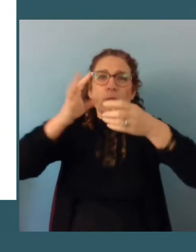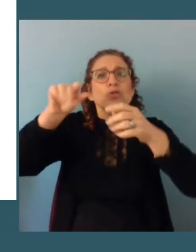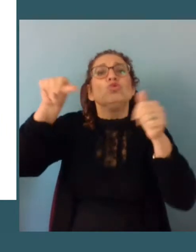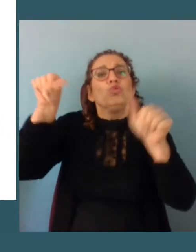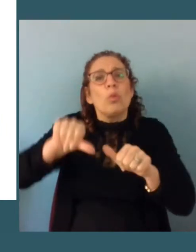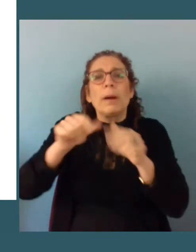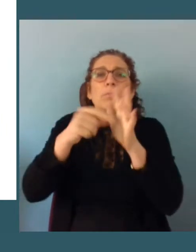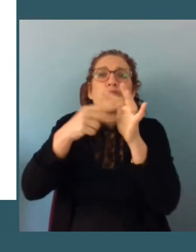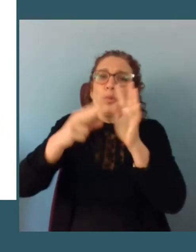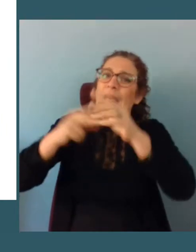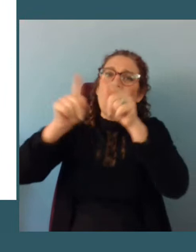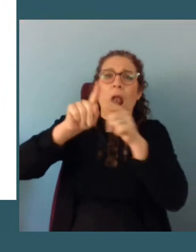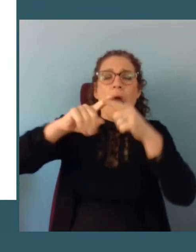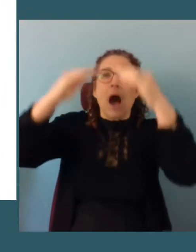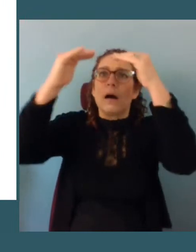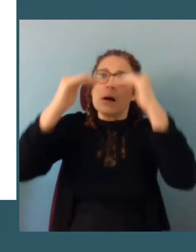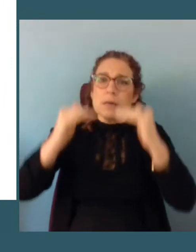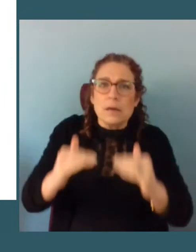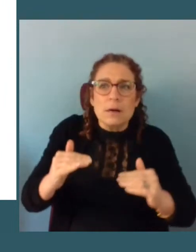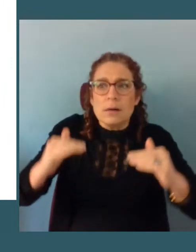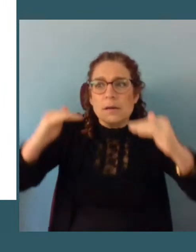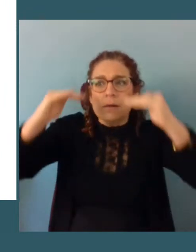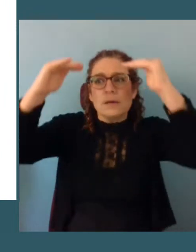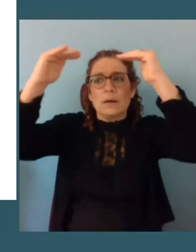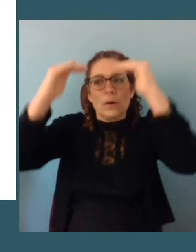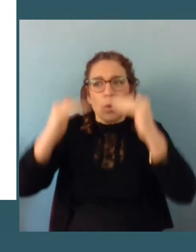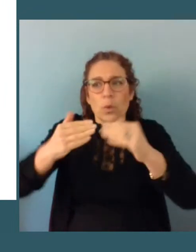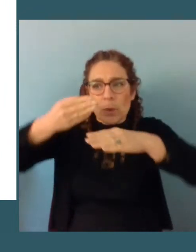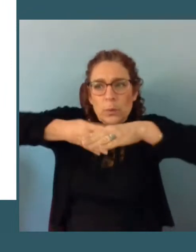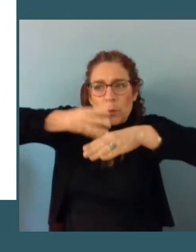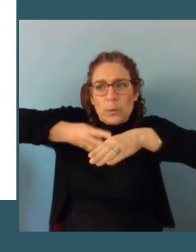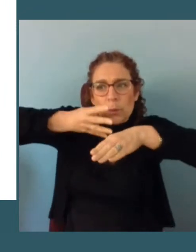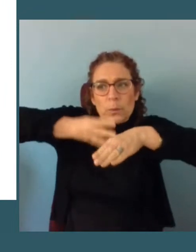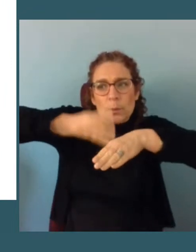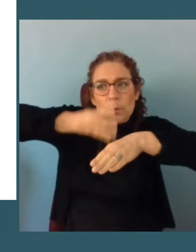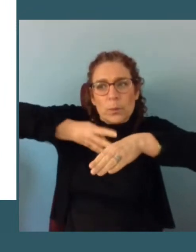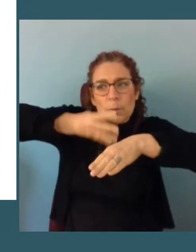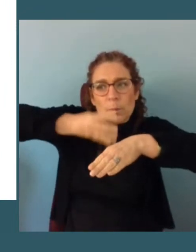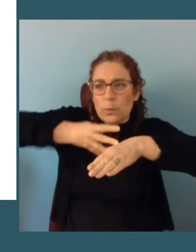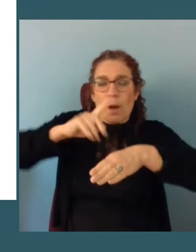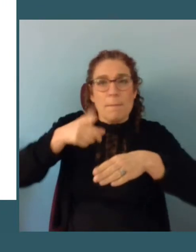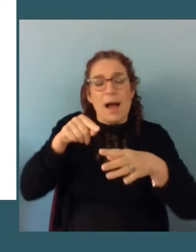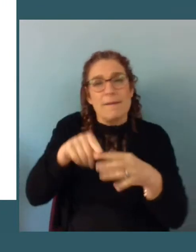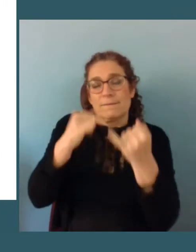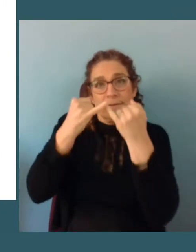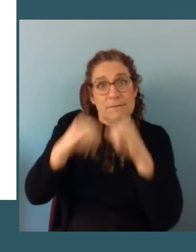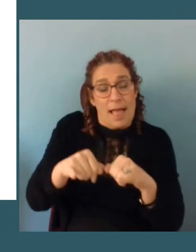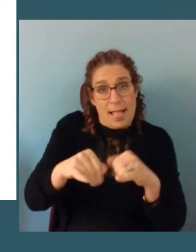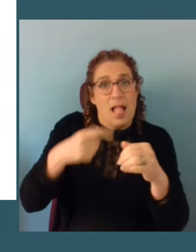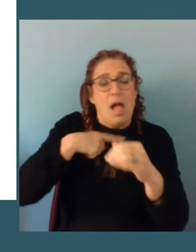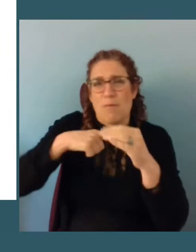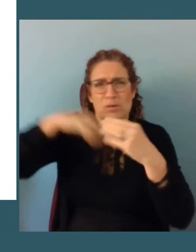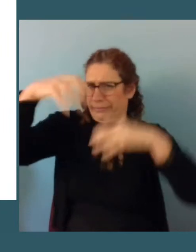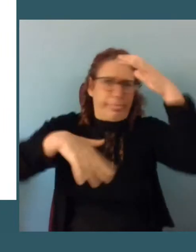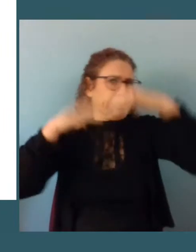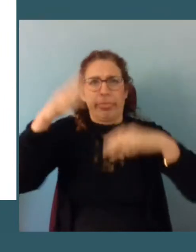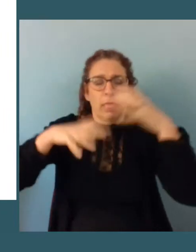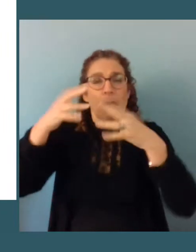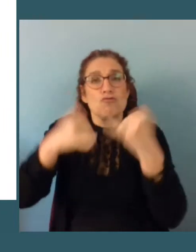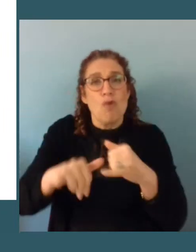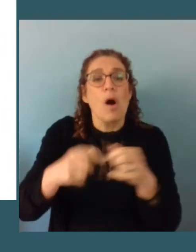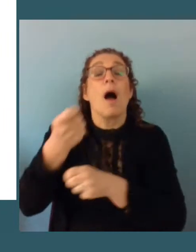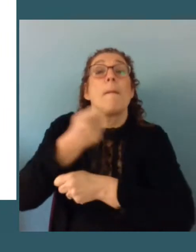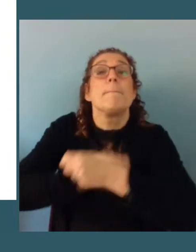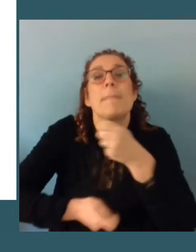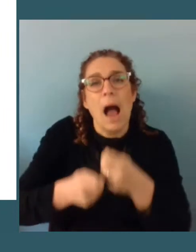and leads to a Th2 type skew, which is one that predisposes to development of